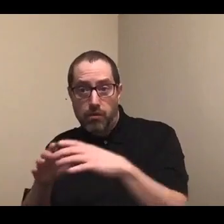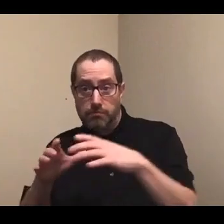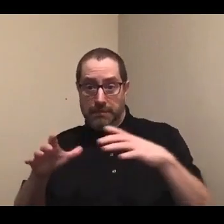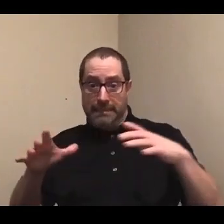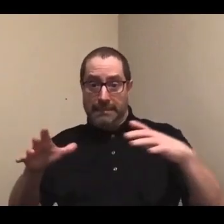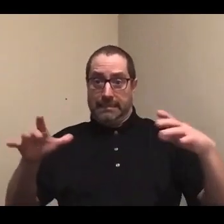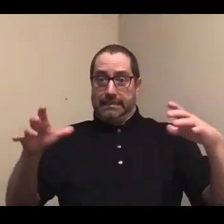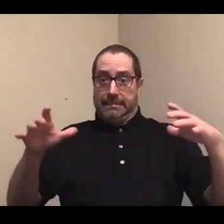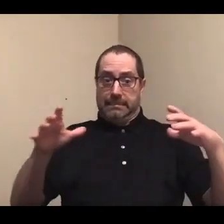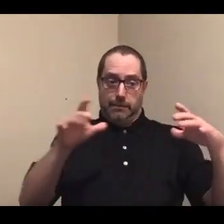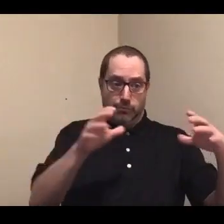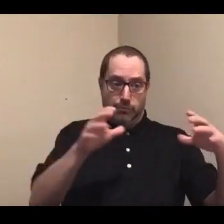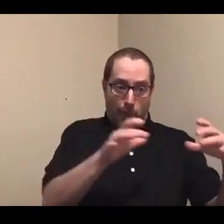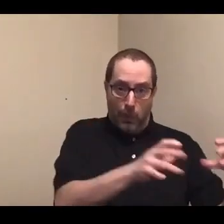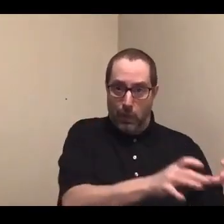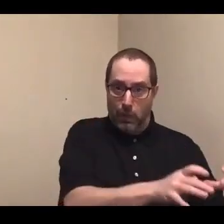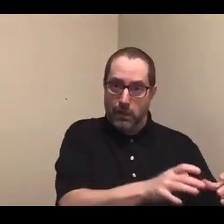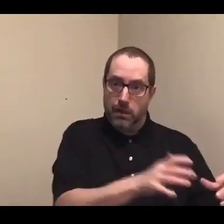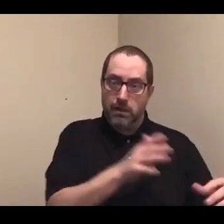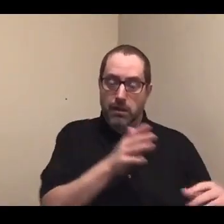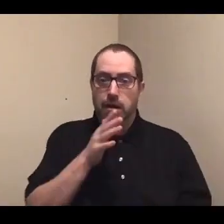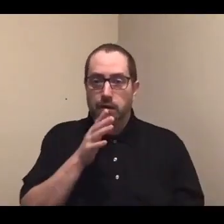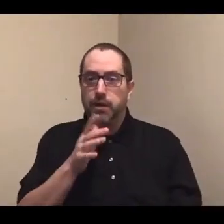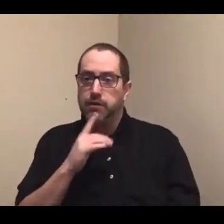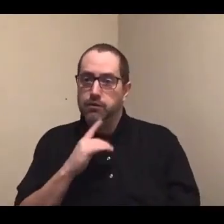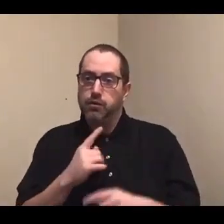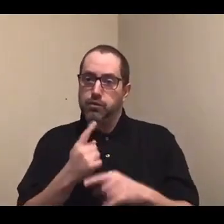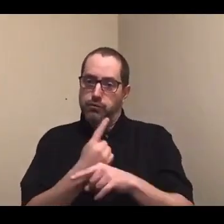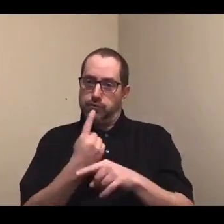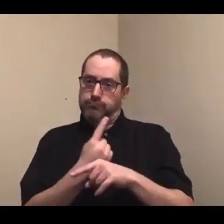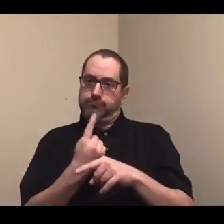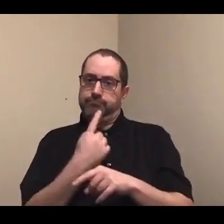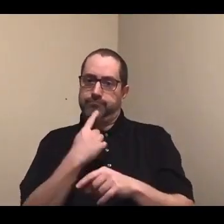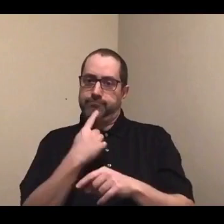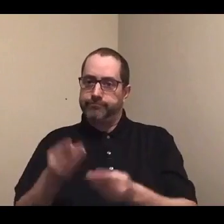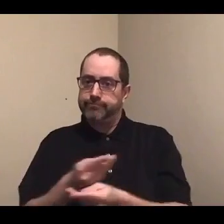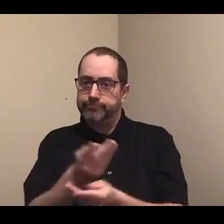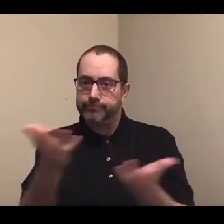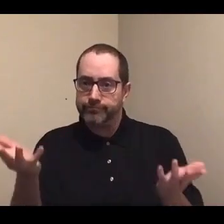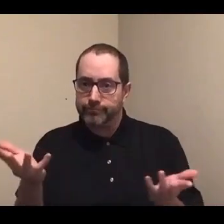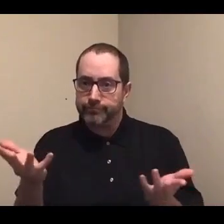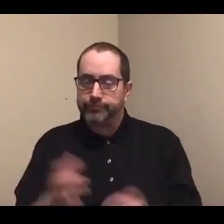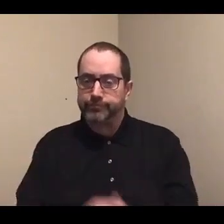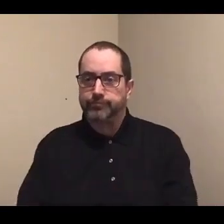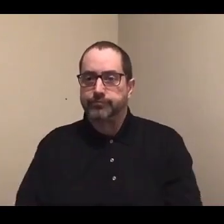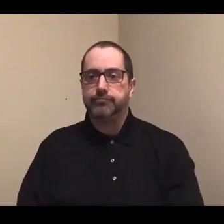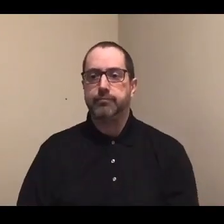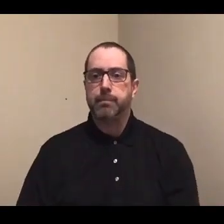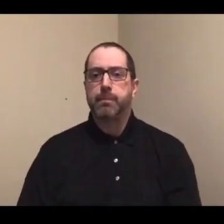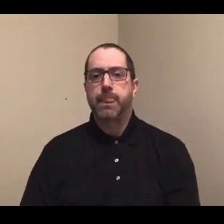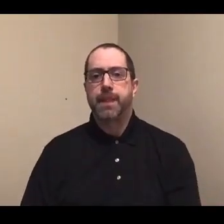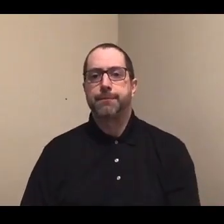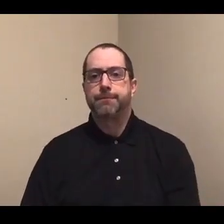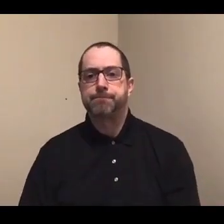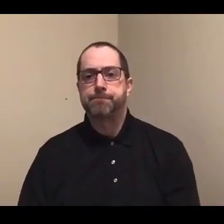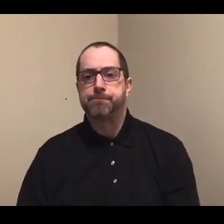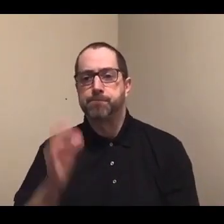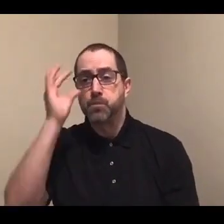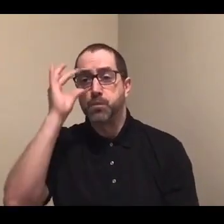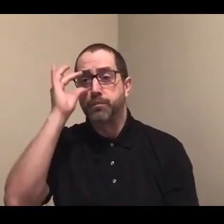allow us to roll it out to the appropriate size of population at any given time to